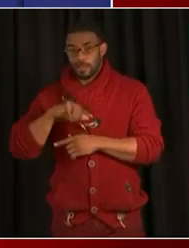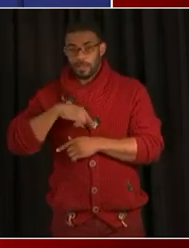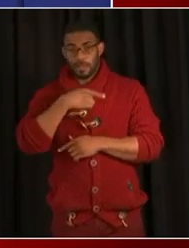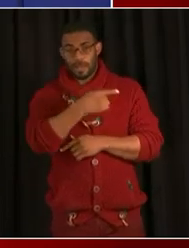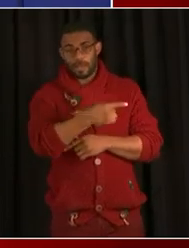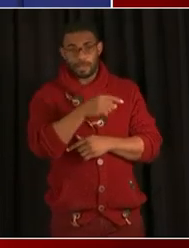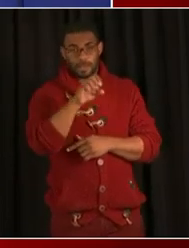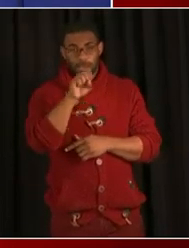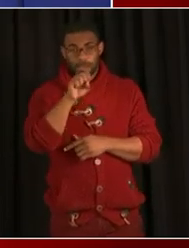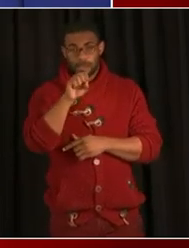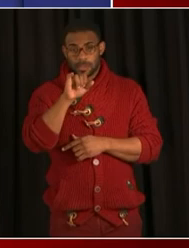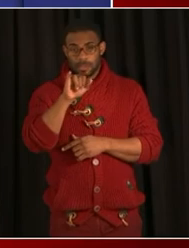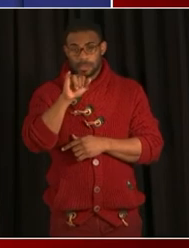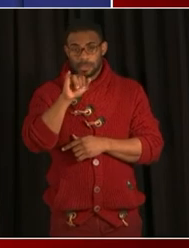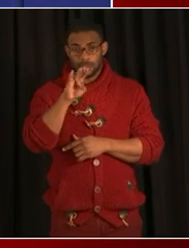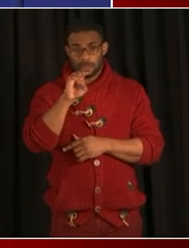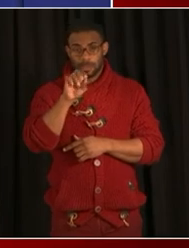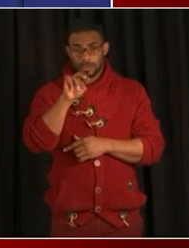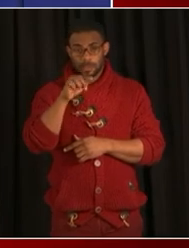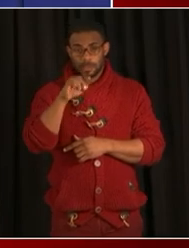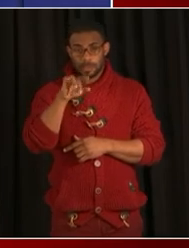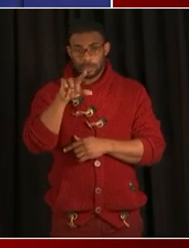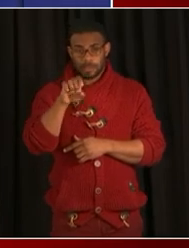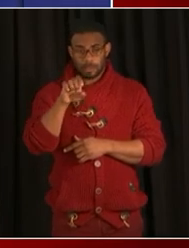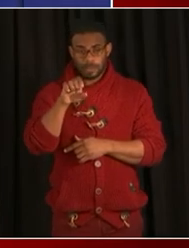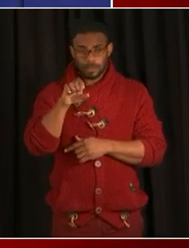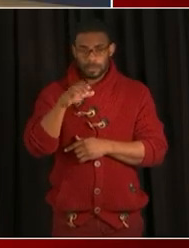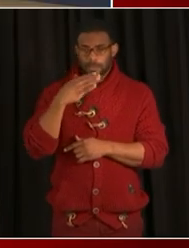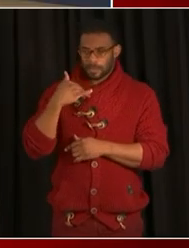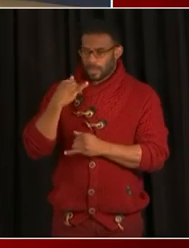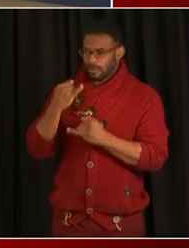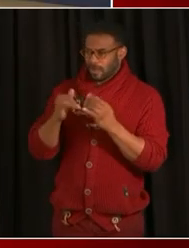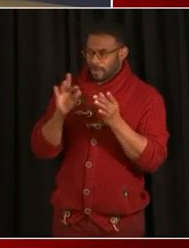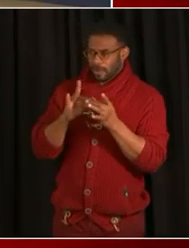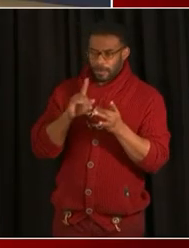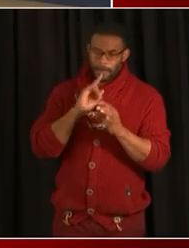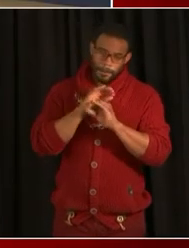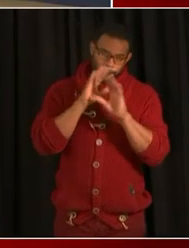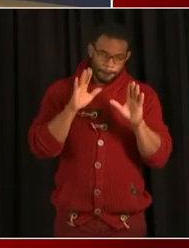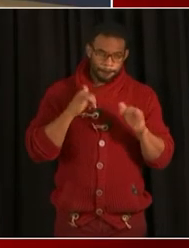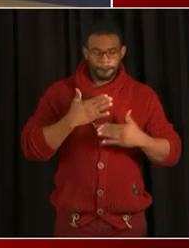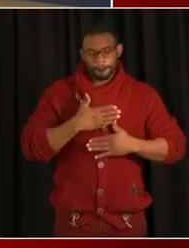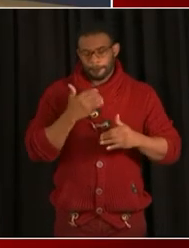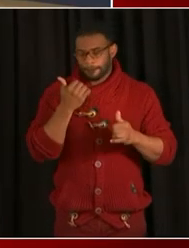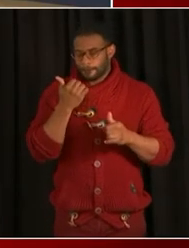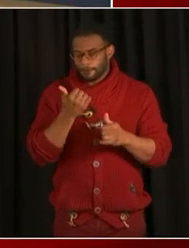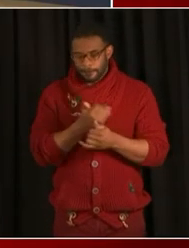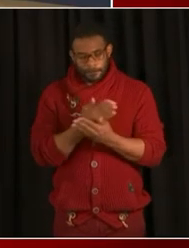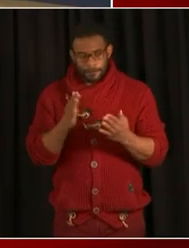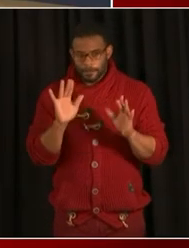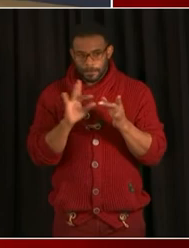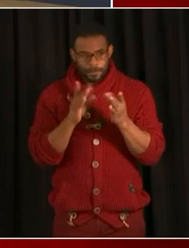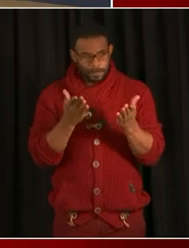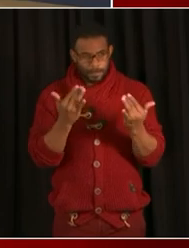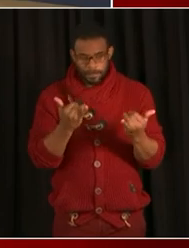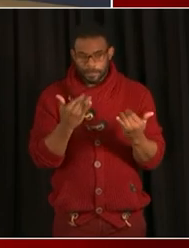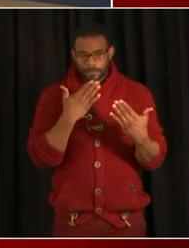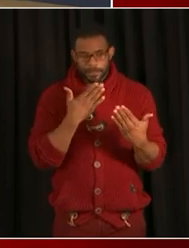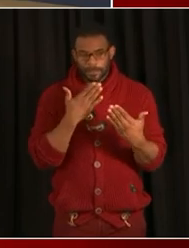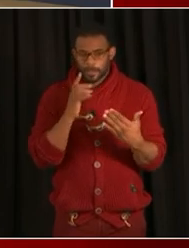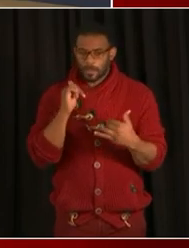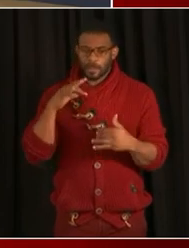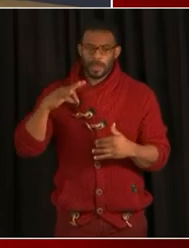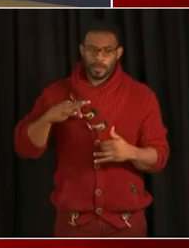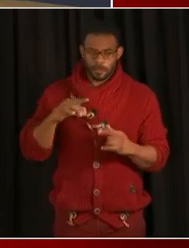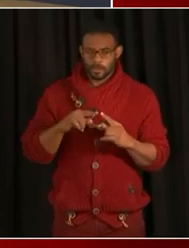Simangale. Thank you. Thank you. Thank you, Director Townsend. I think my final comments are, obviously, we appreciate all of the comments here today.